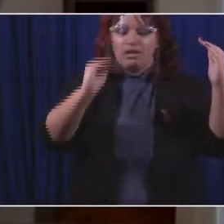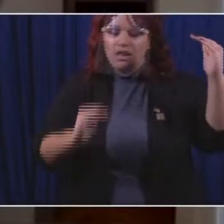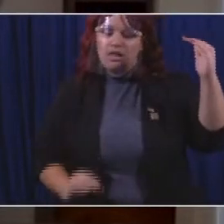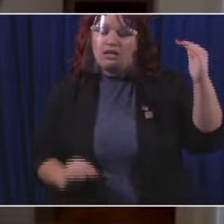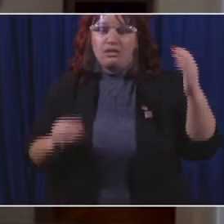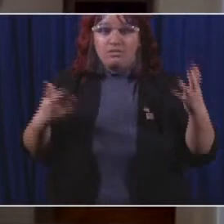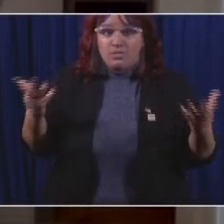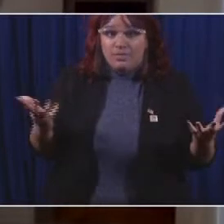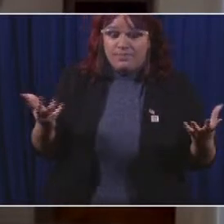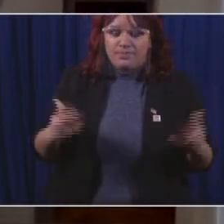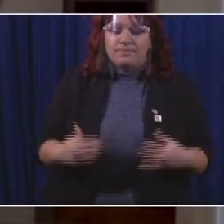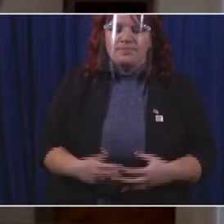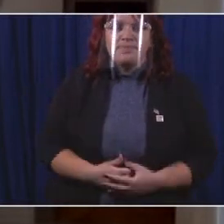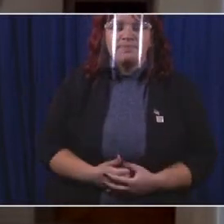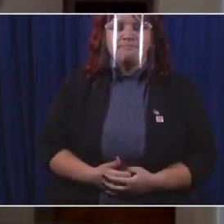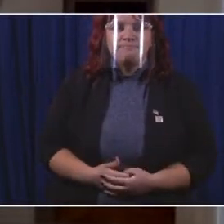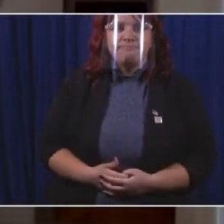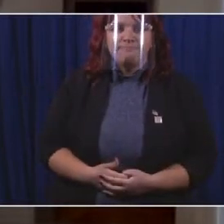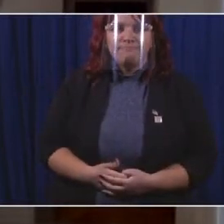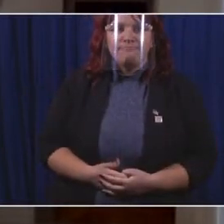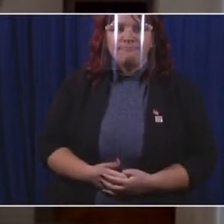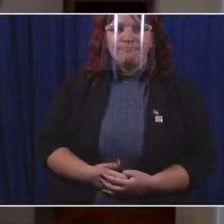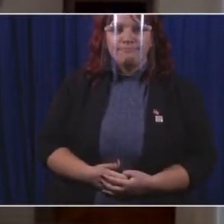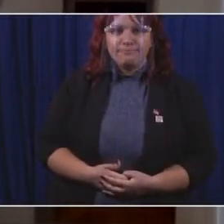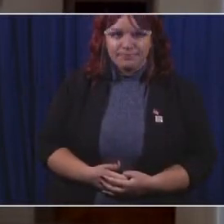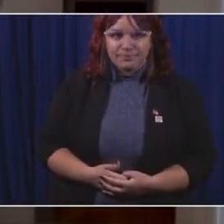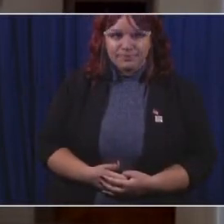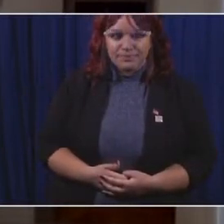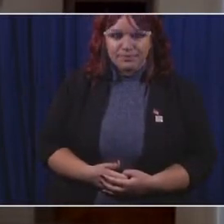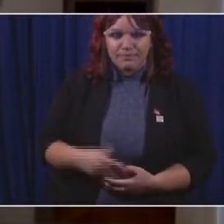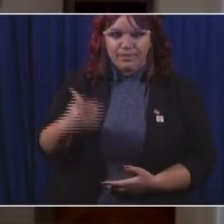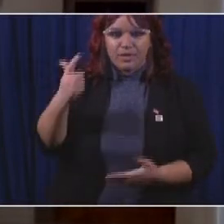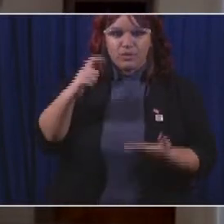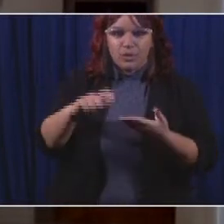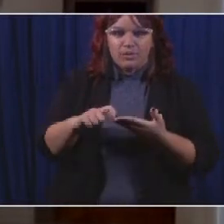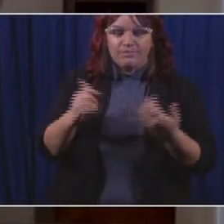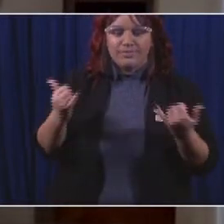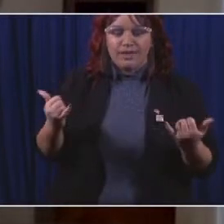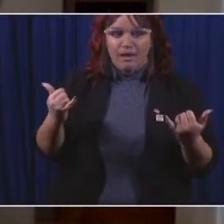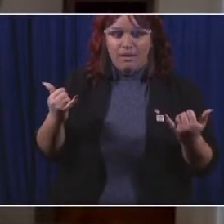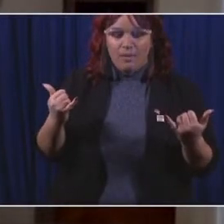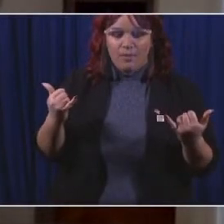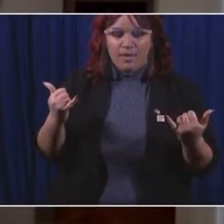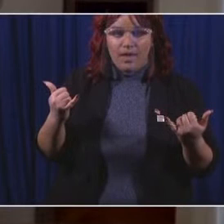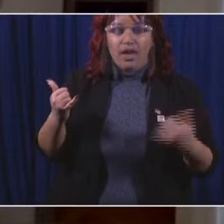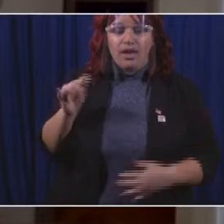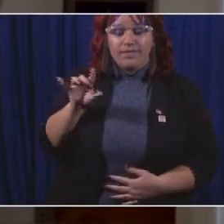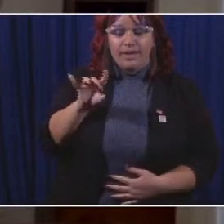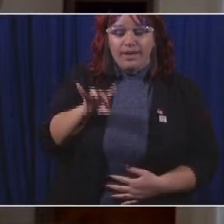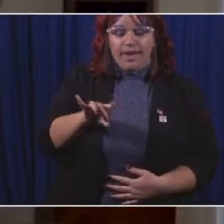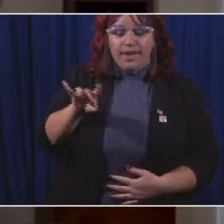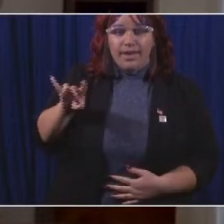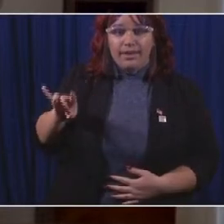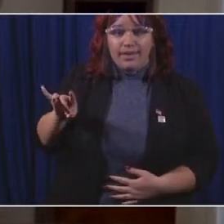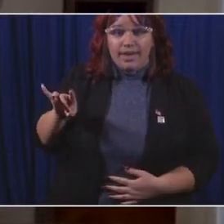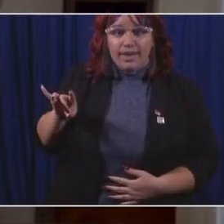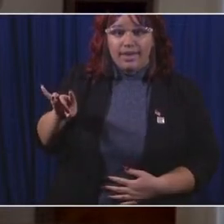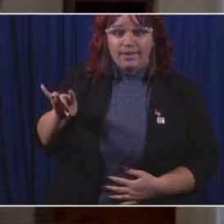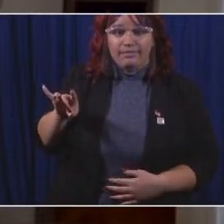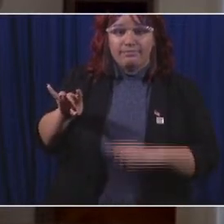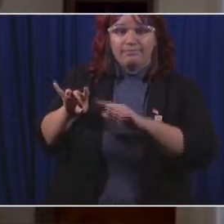So as you can see, we now have 30 counties of the 88 with the case rate